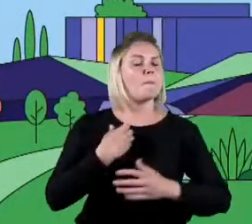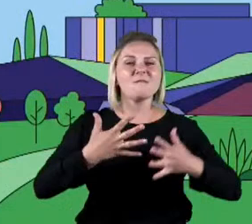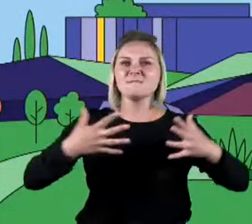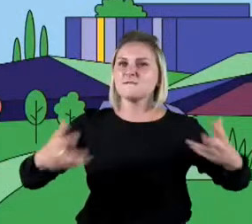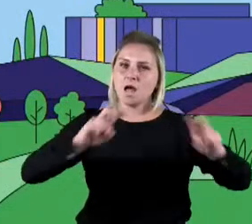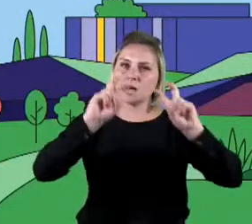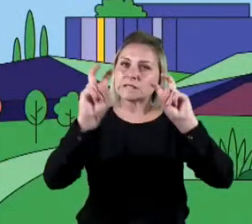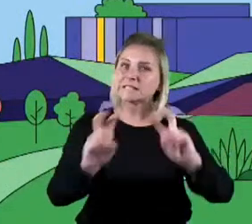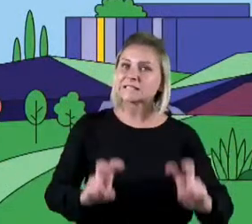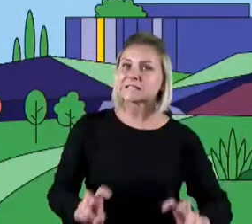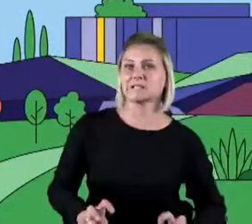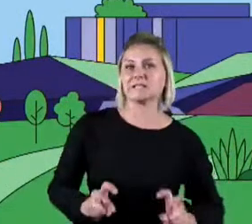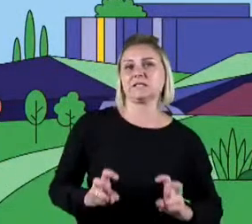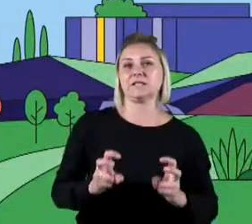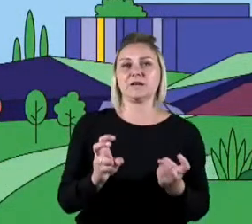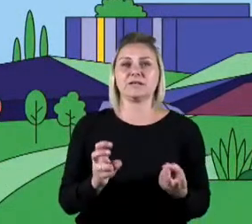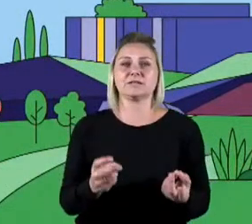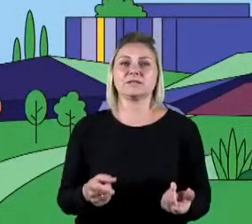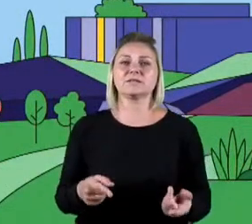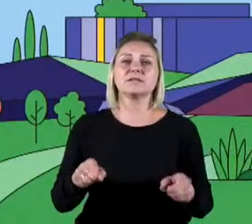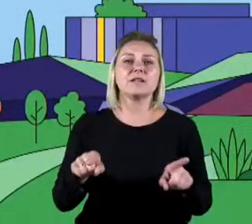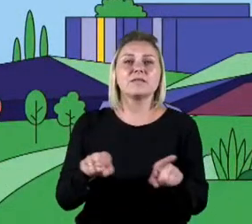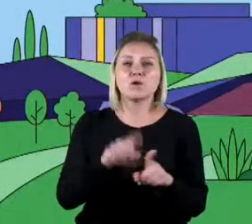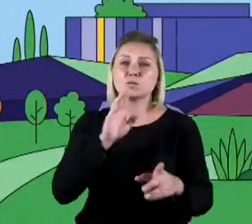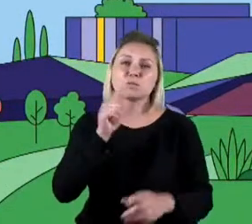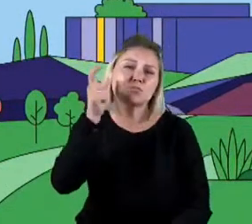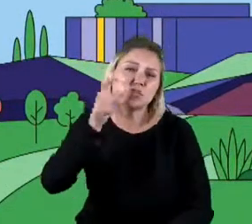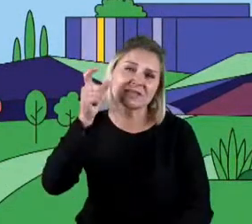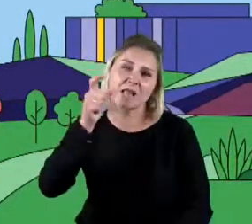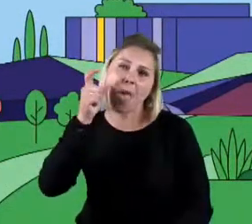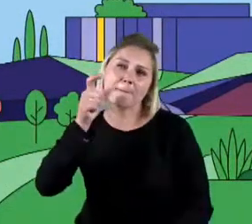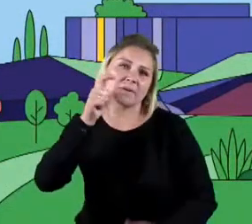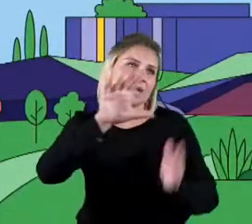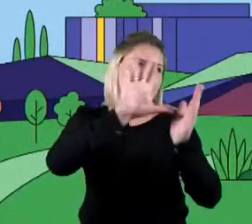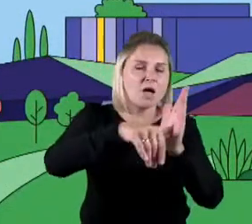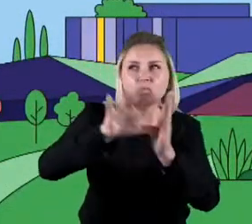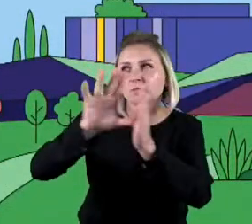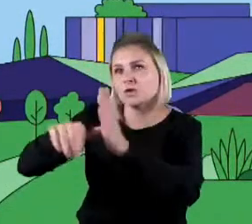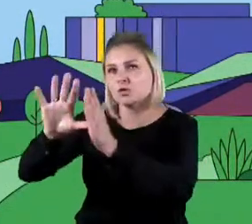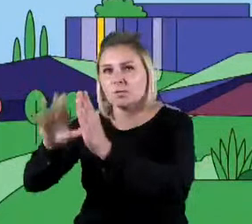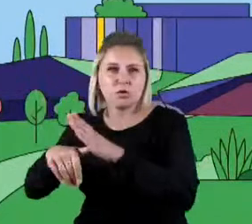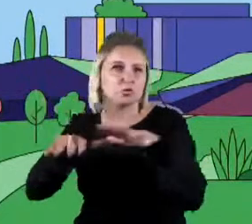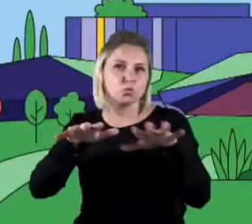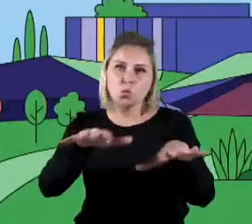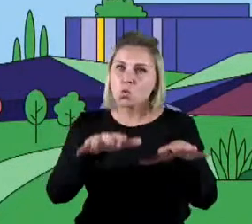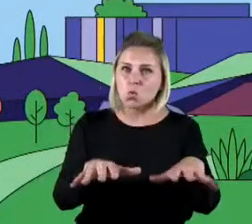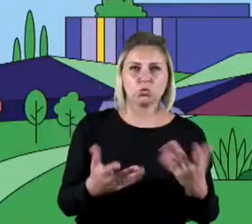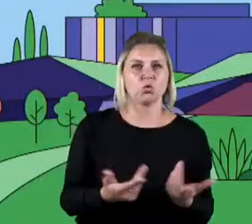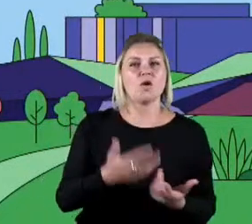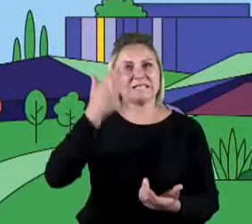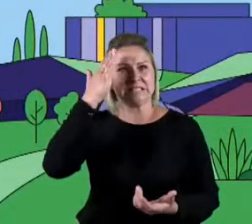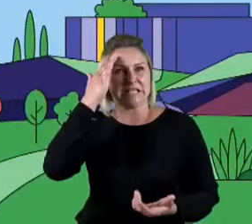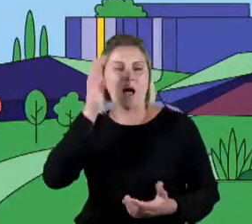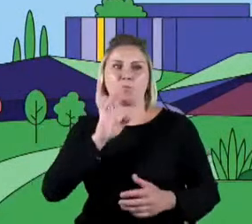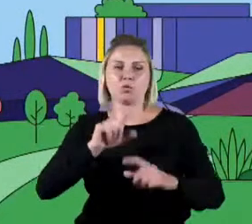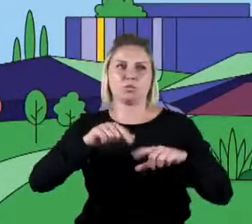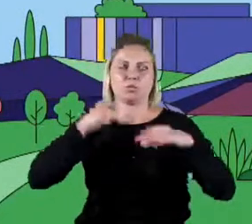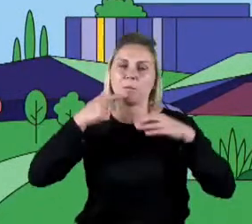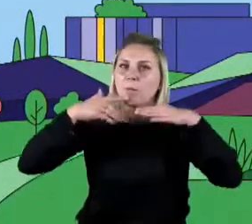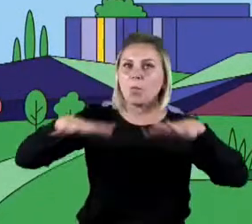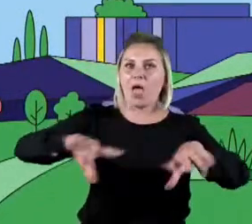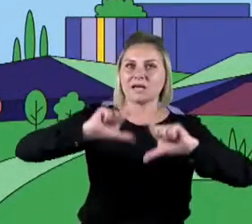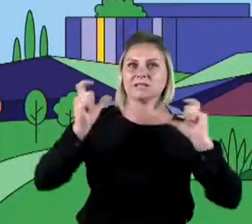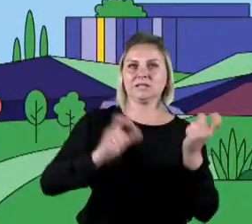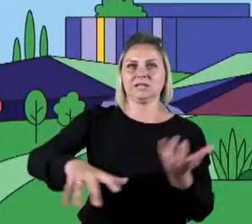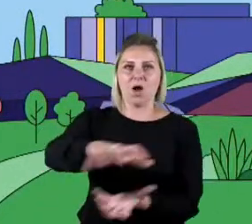1990, a huge crisis with local crime. This was very well known